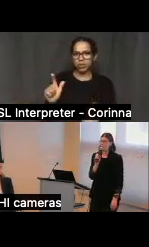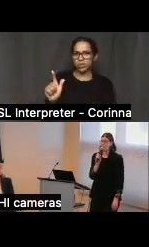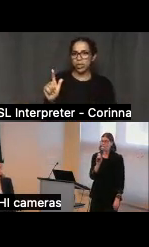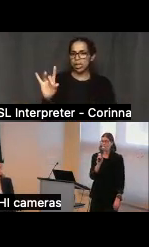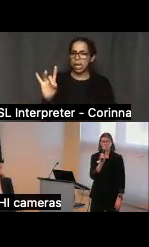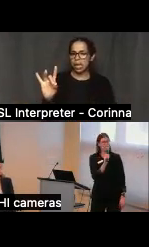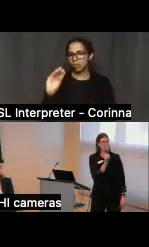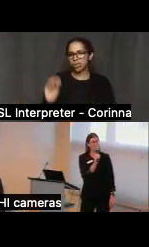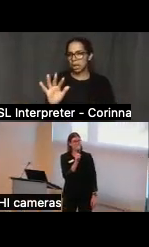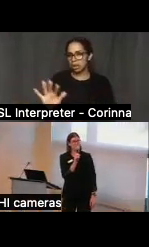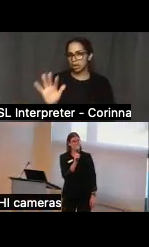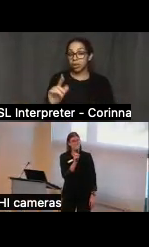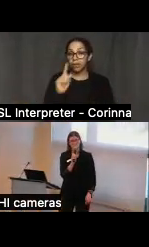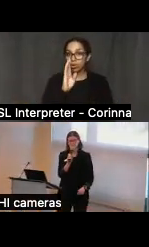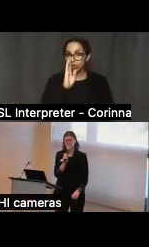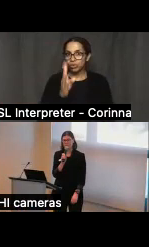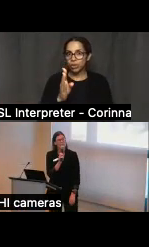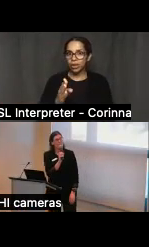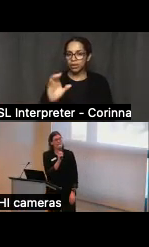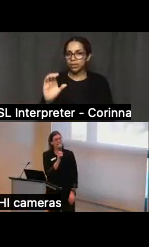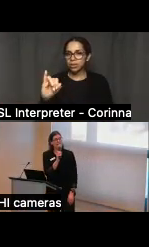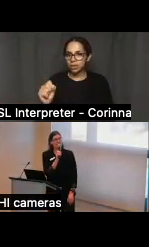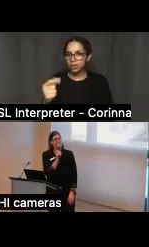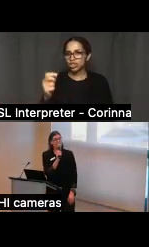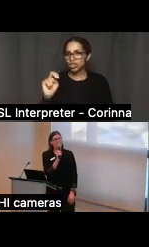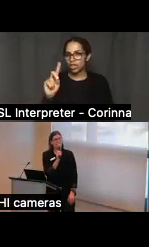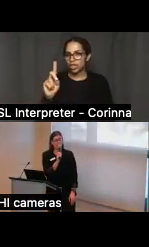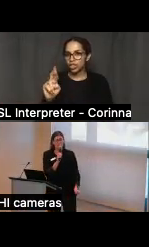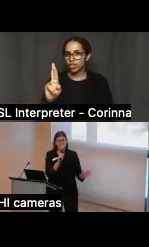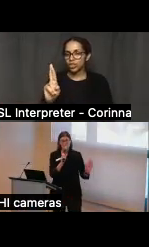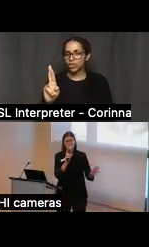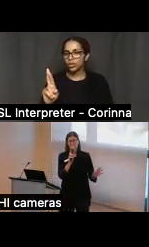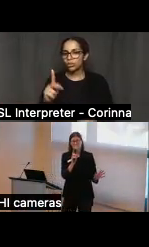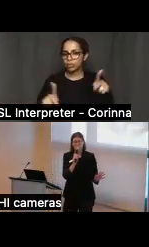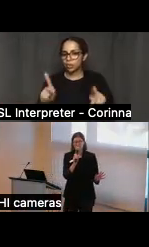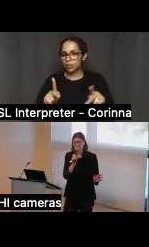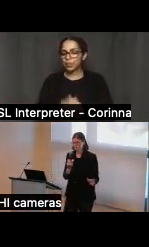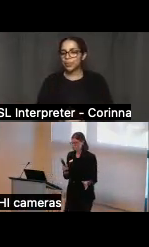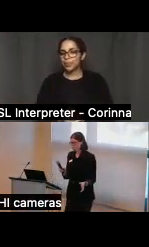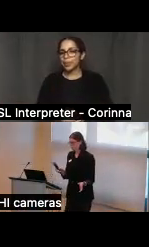of those who are straight or cisgender. And so,